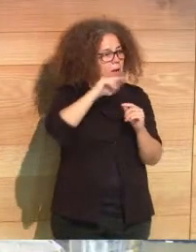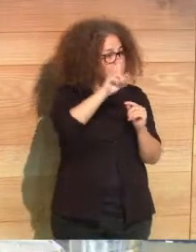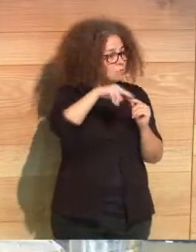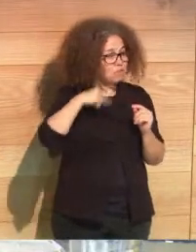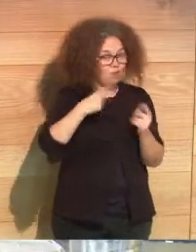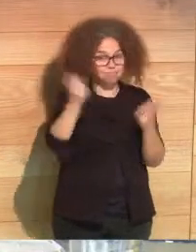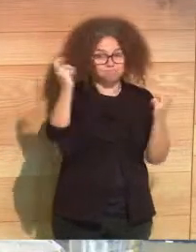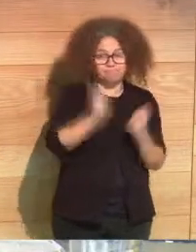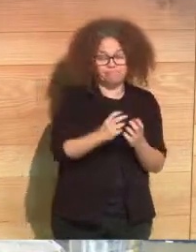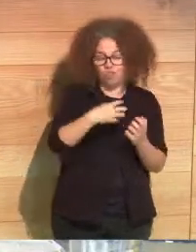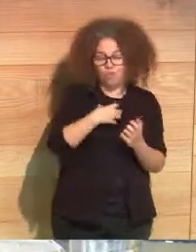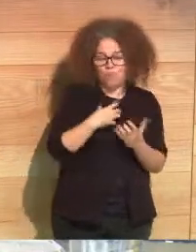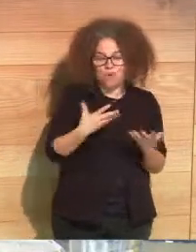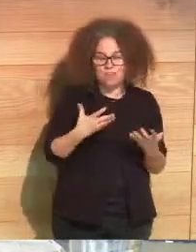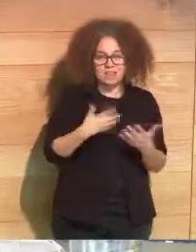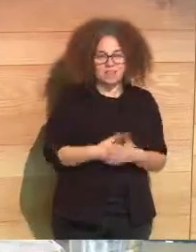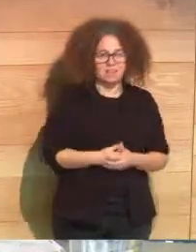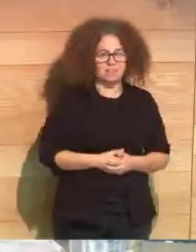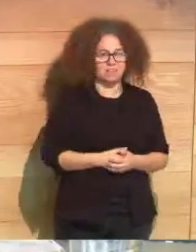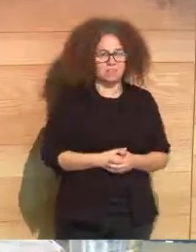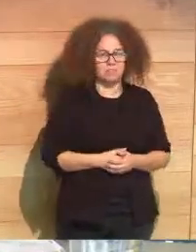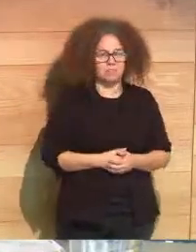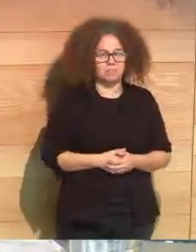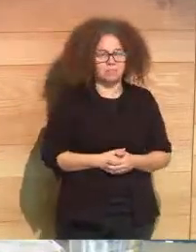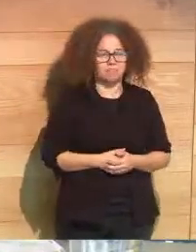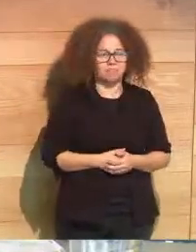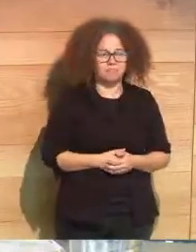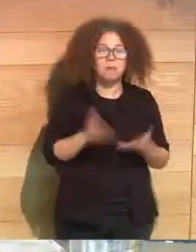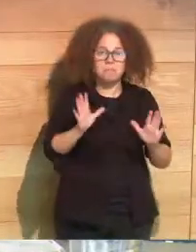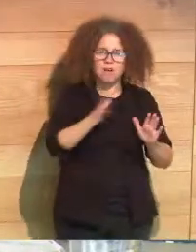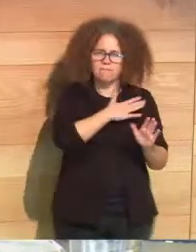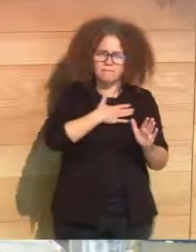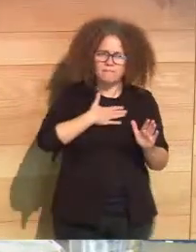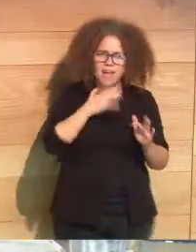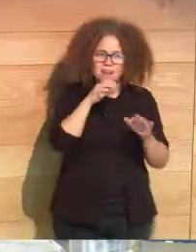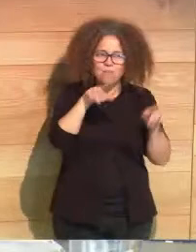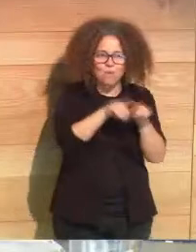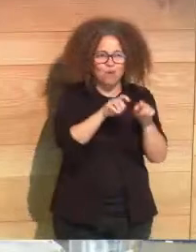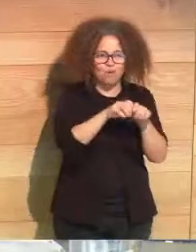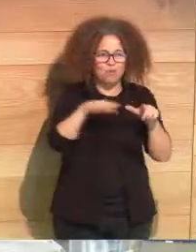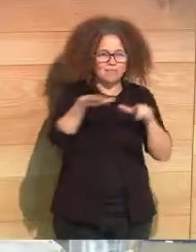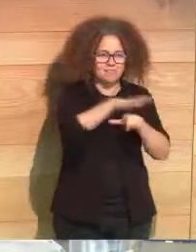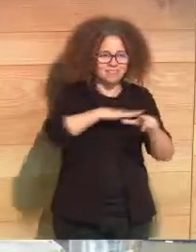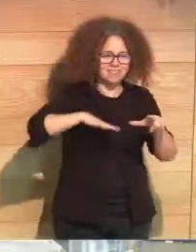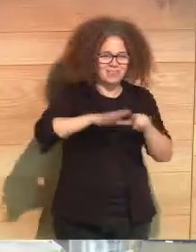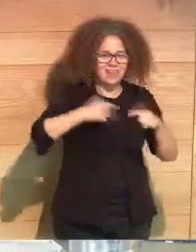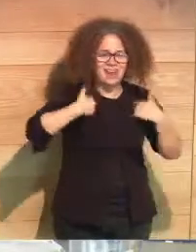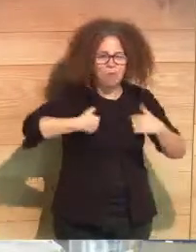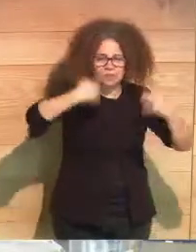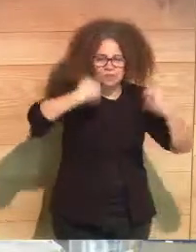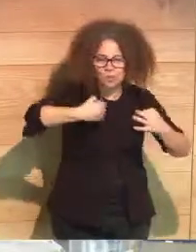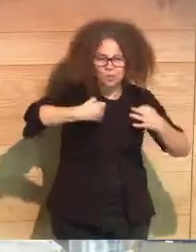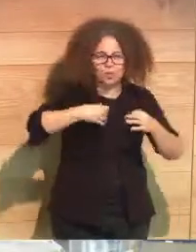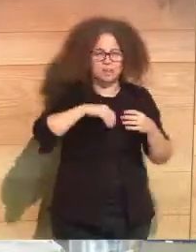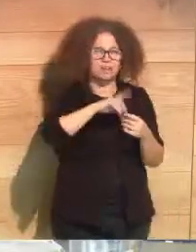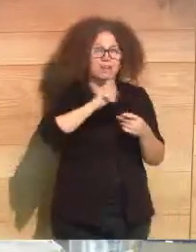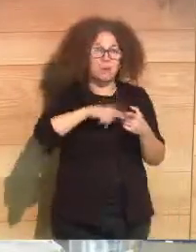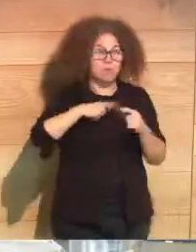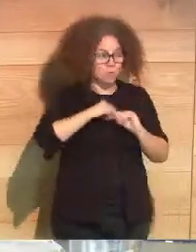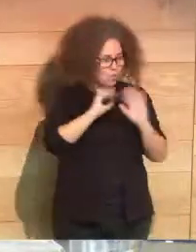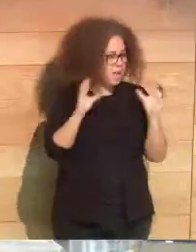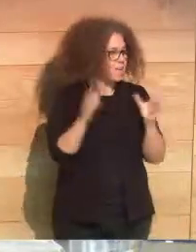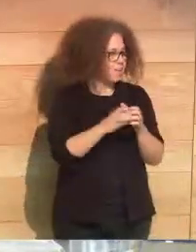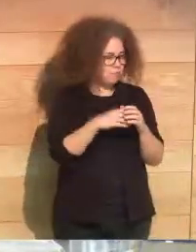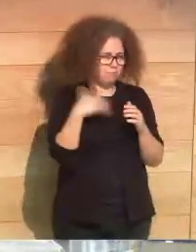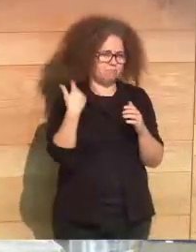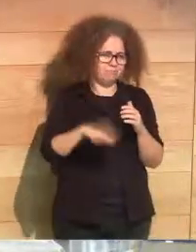conversation is to allow everybody that can't be here to get to know this exhibition. We want to say that